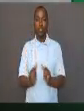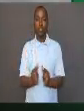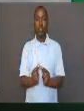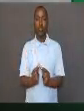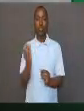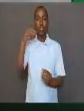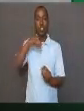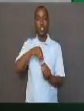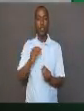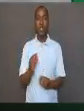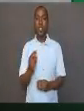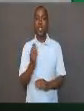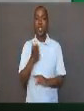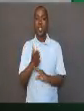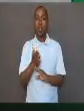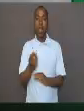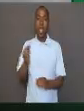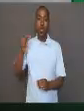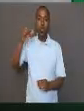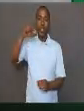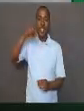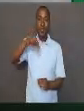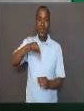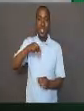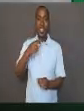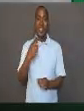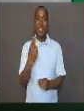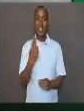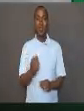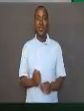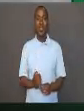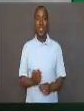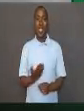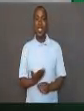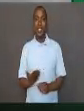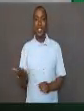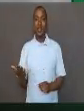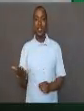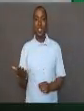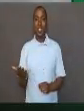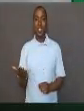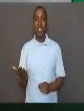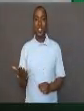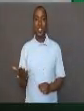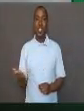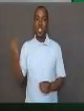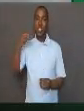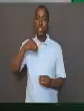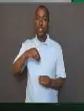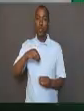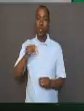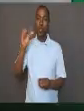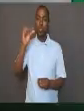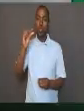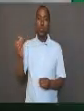Then, using a dropper, the substance that is tested is added